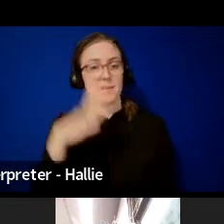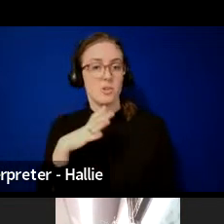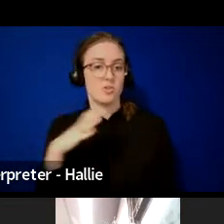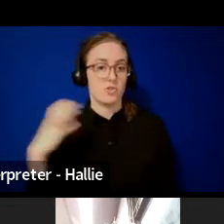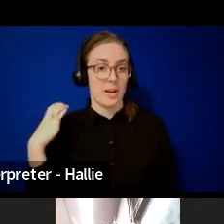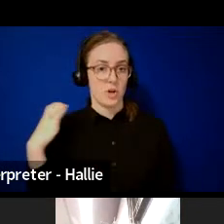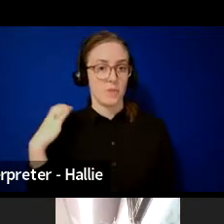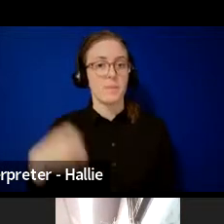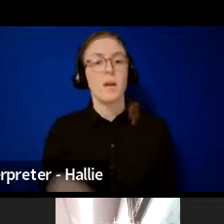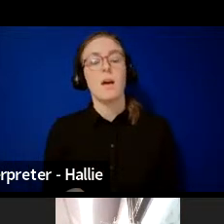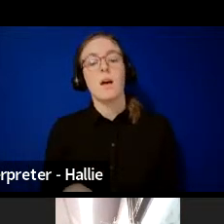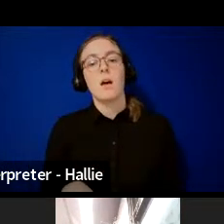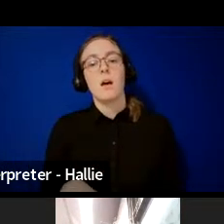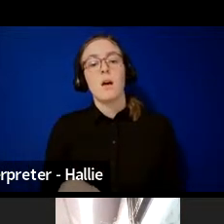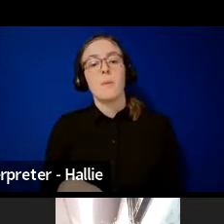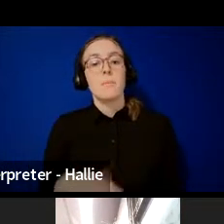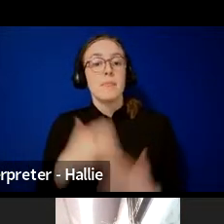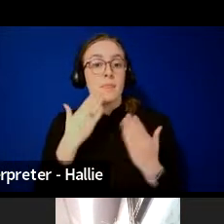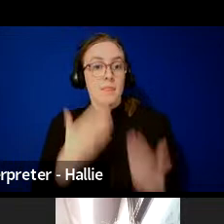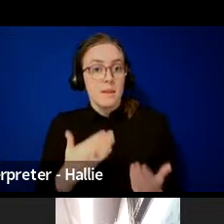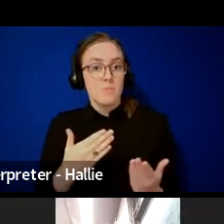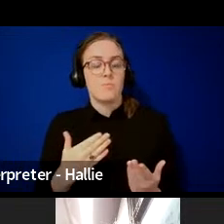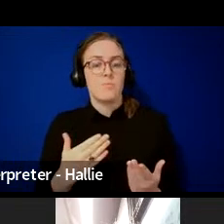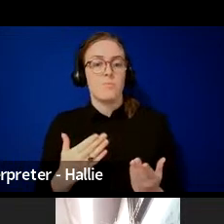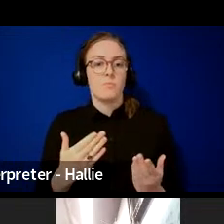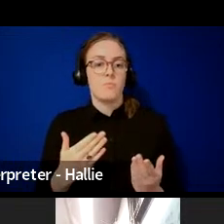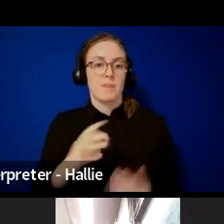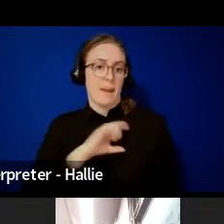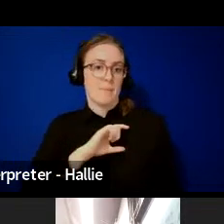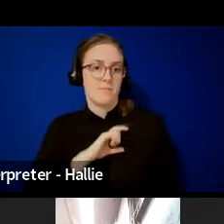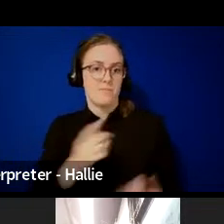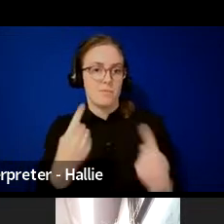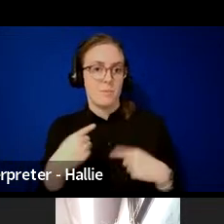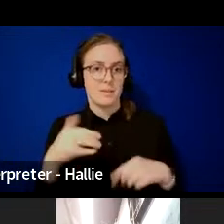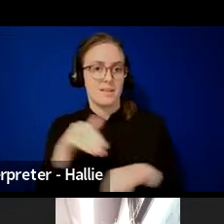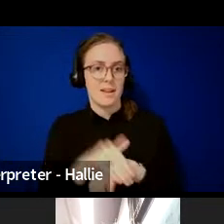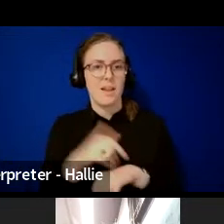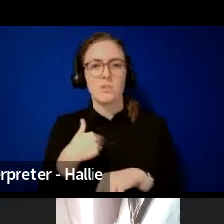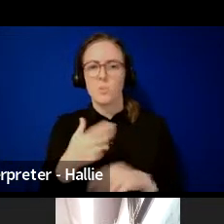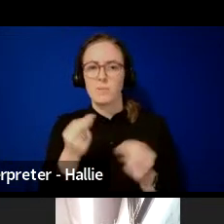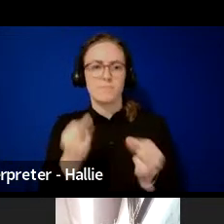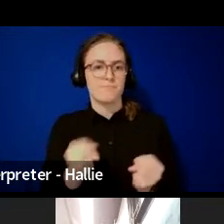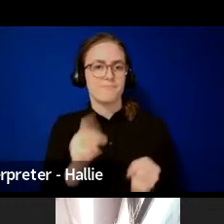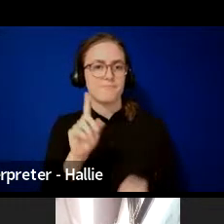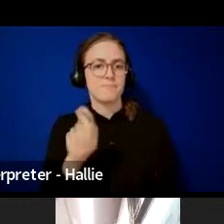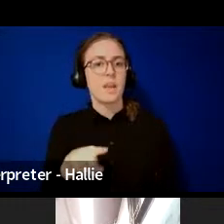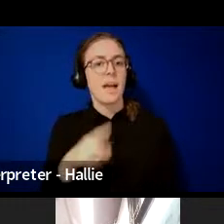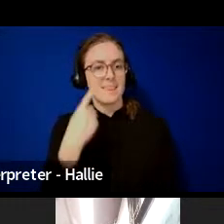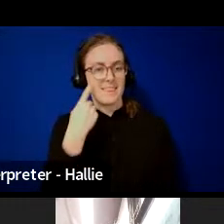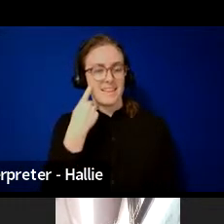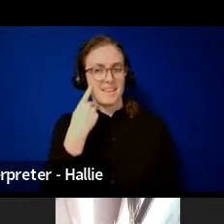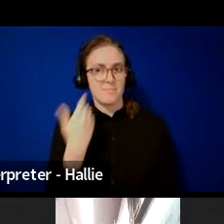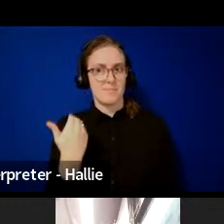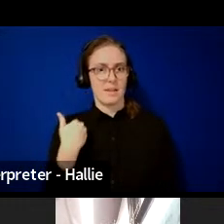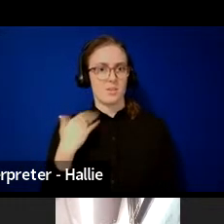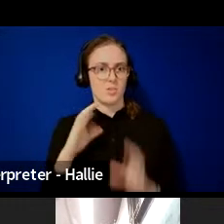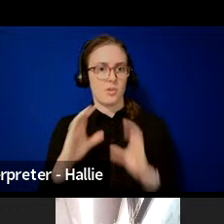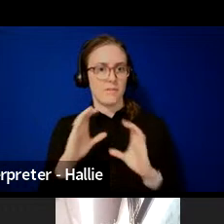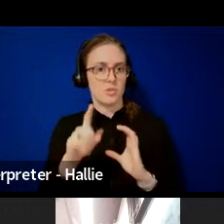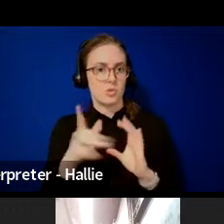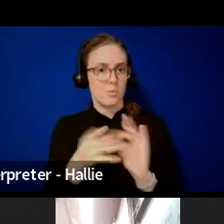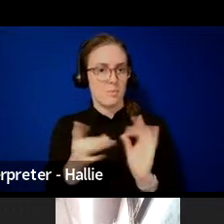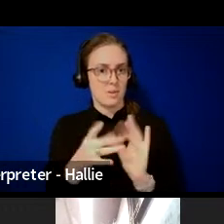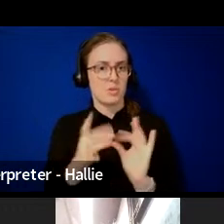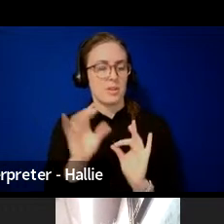us tonight. I just wanted to address real quick. I think on the last conversation, you did mention that there was a camera that